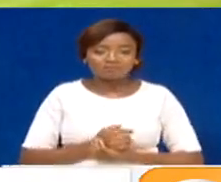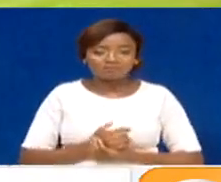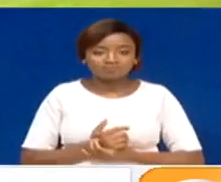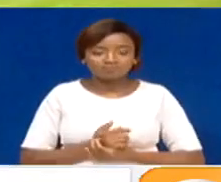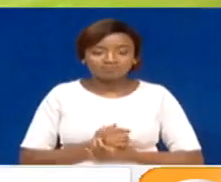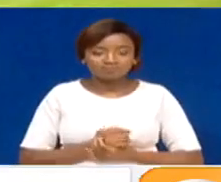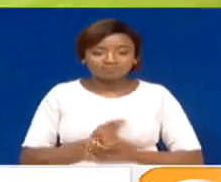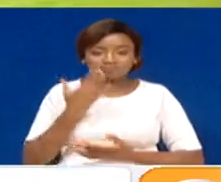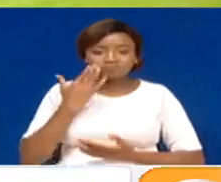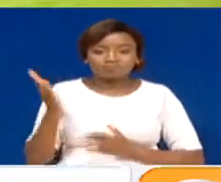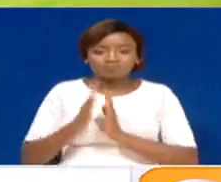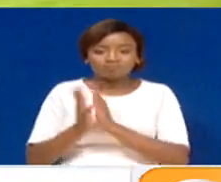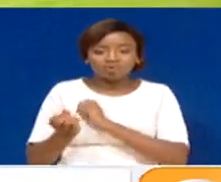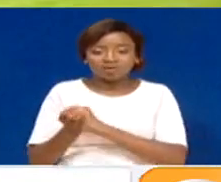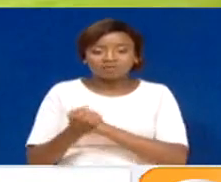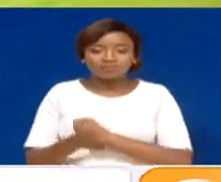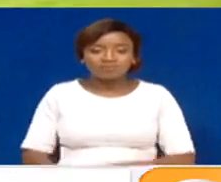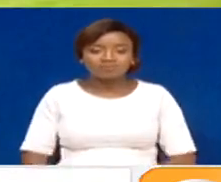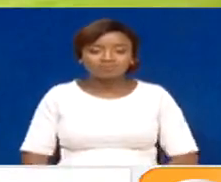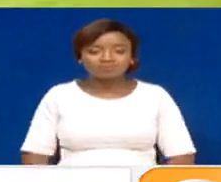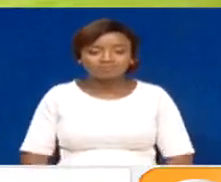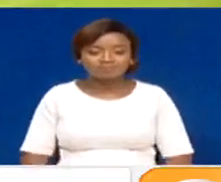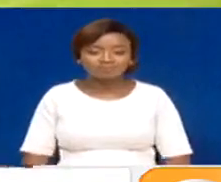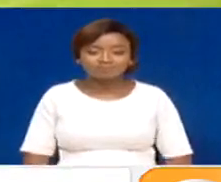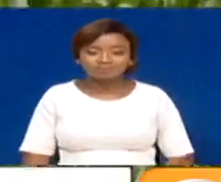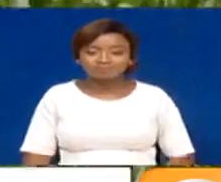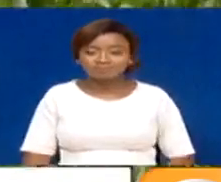unit. Our very own Laura Otieno has the details.